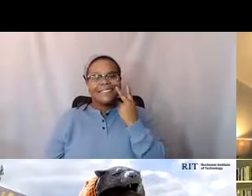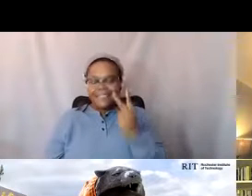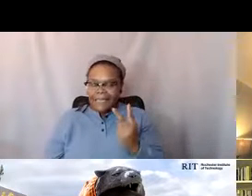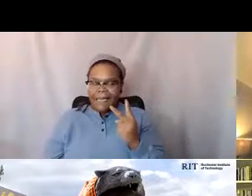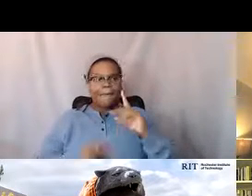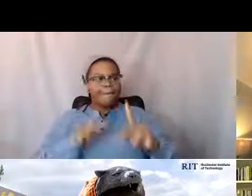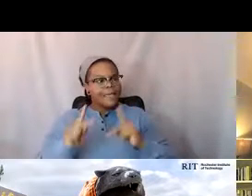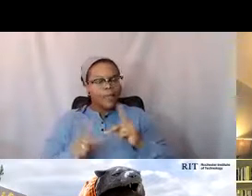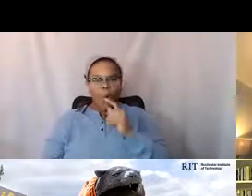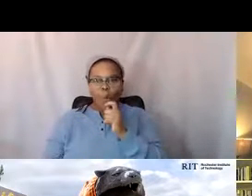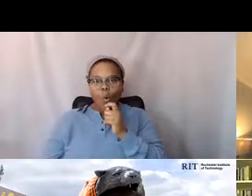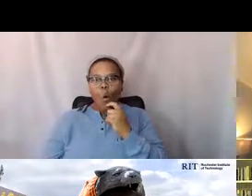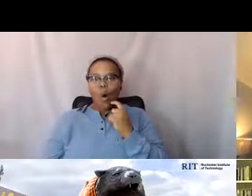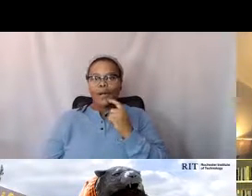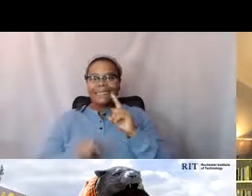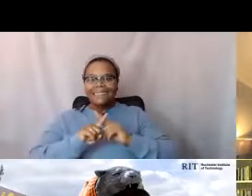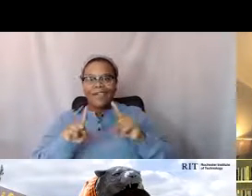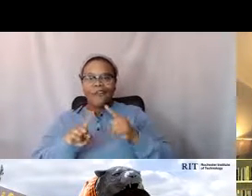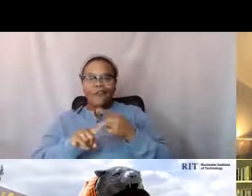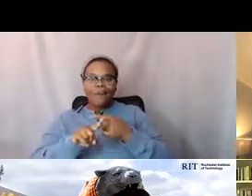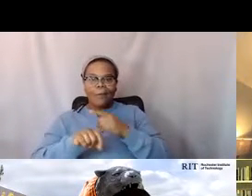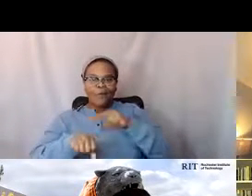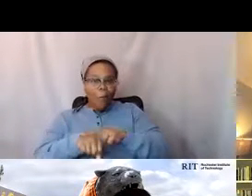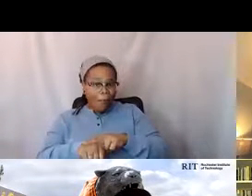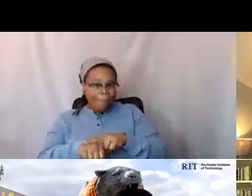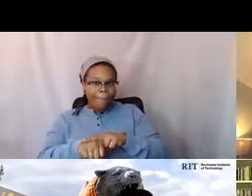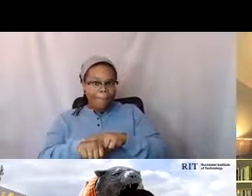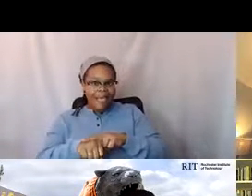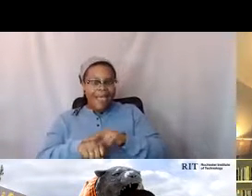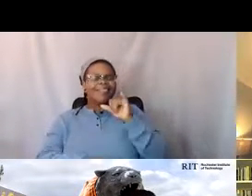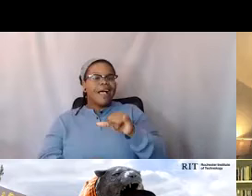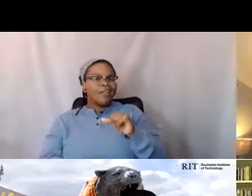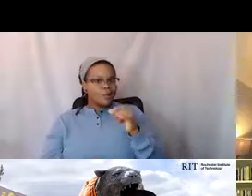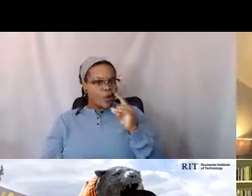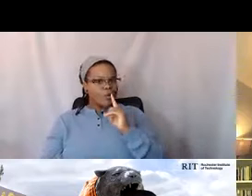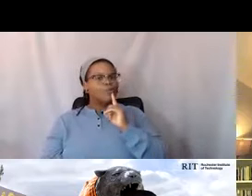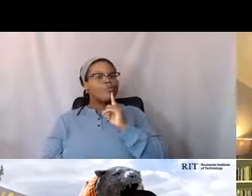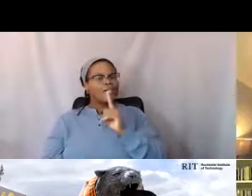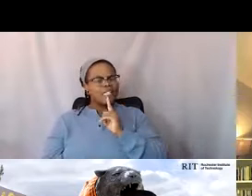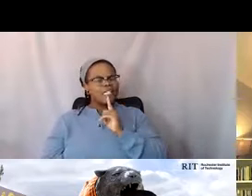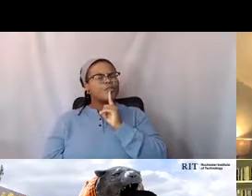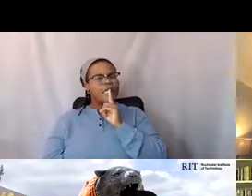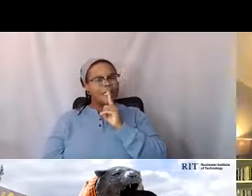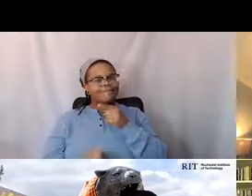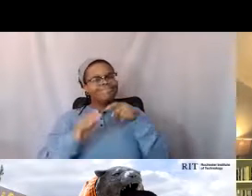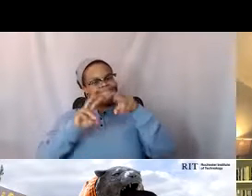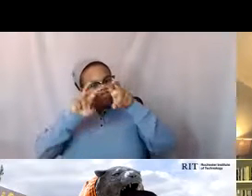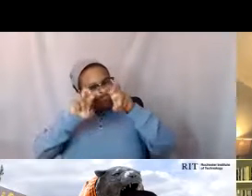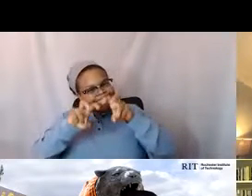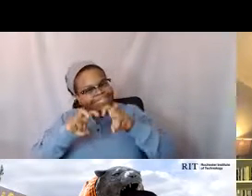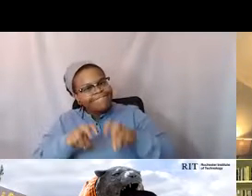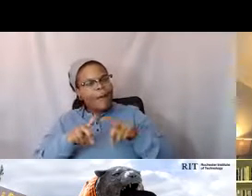who are different from a certain norm. And that's when I started thinking about diversity. So it's not just about race, but everything